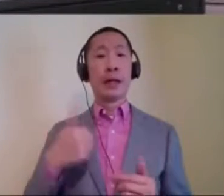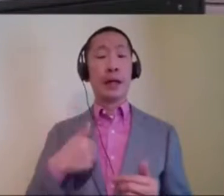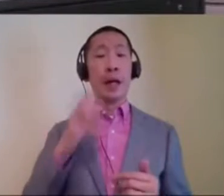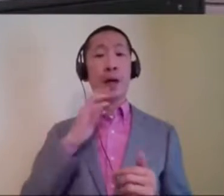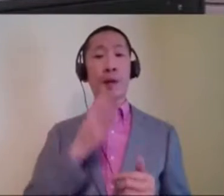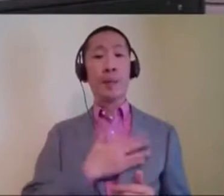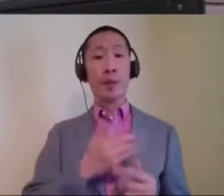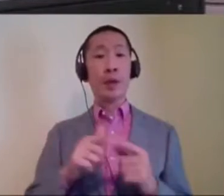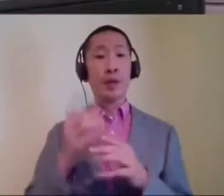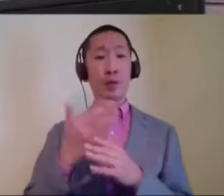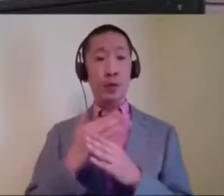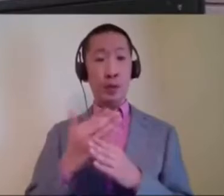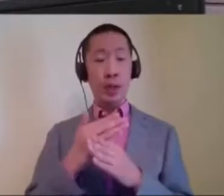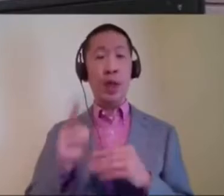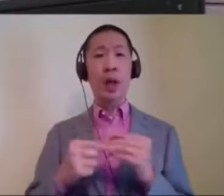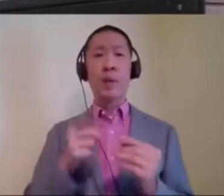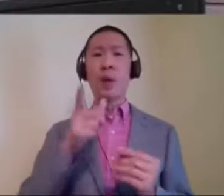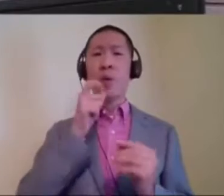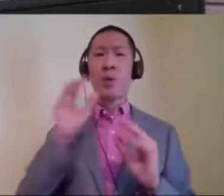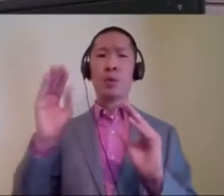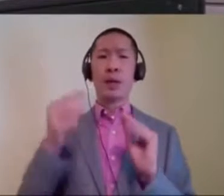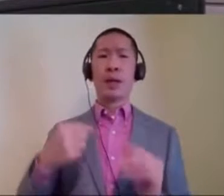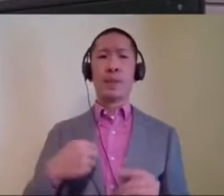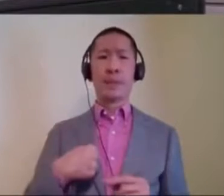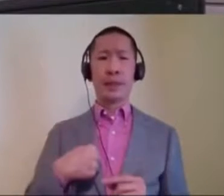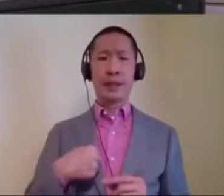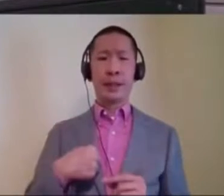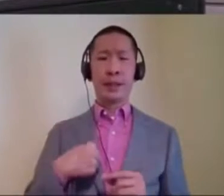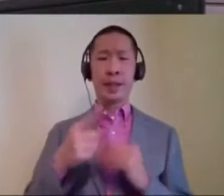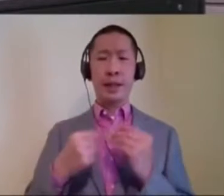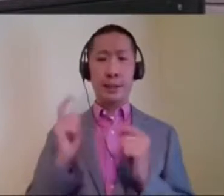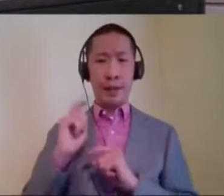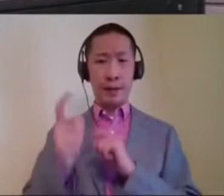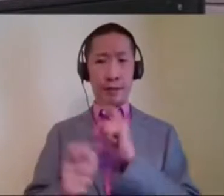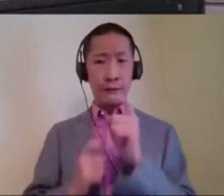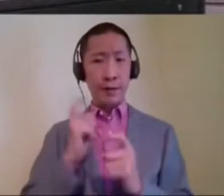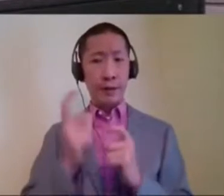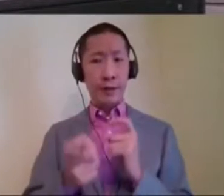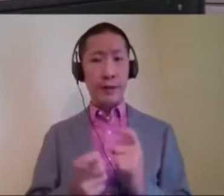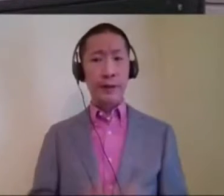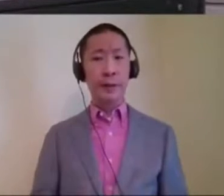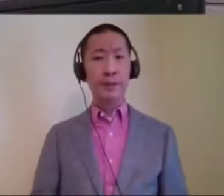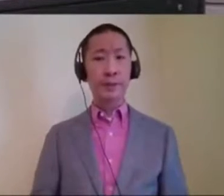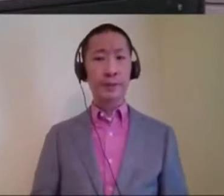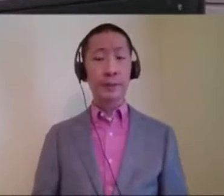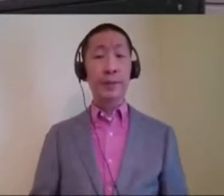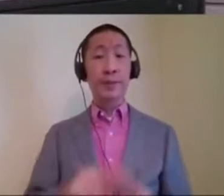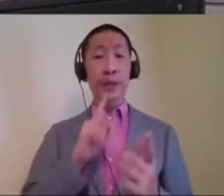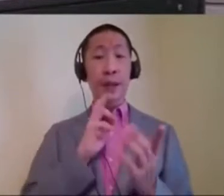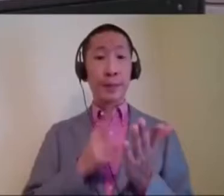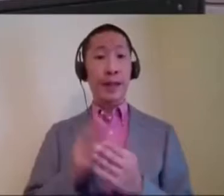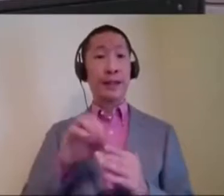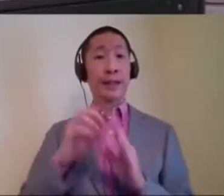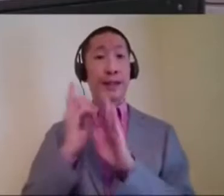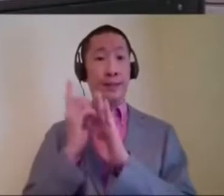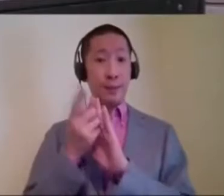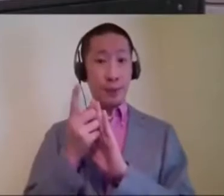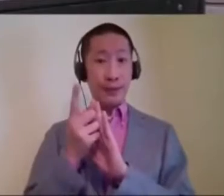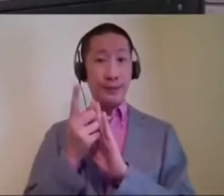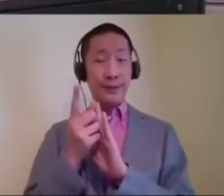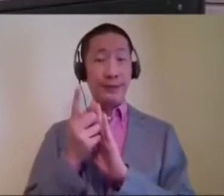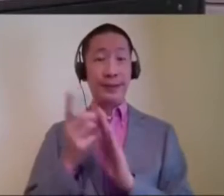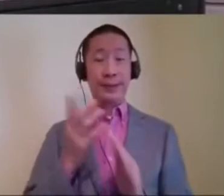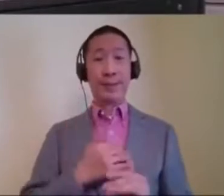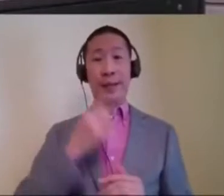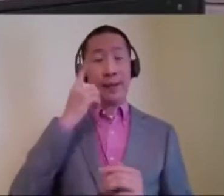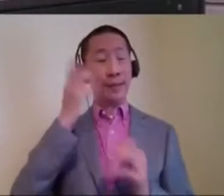to share about who taught me about giving, to be quite honest, in the moment, my mind